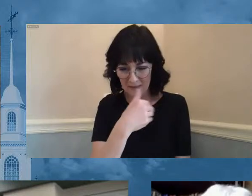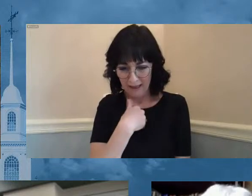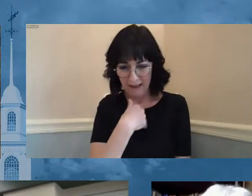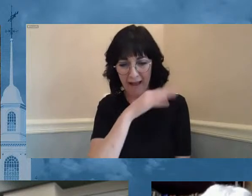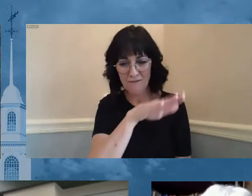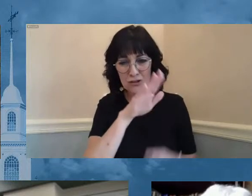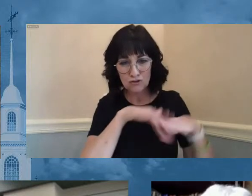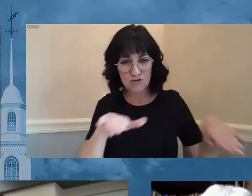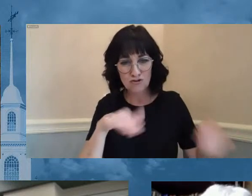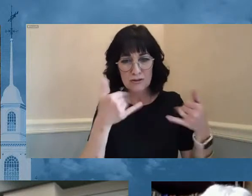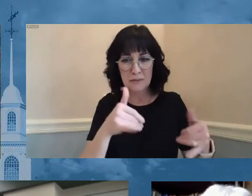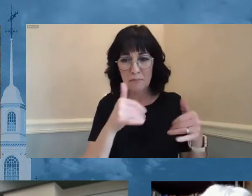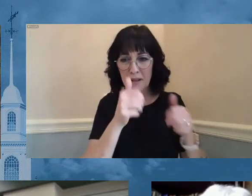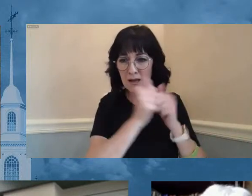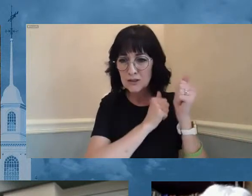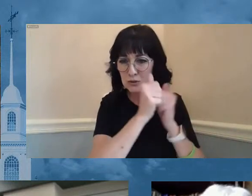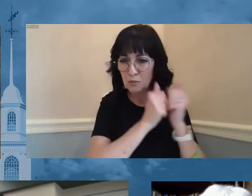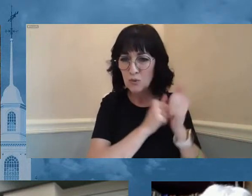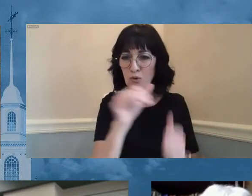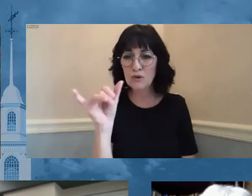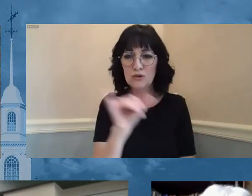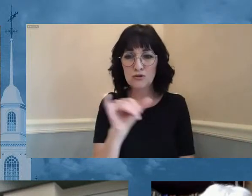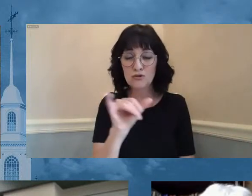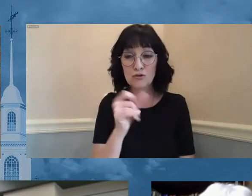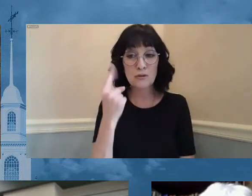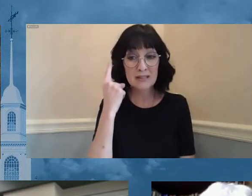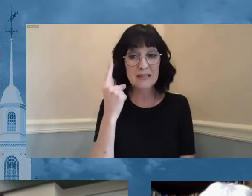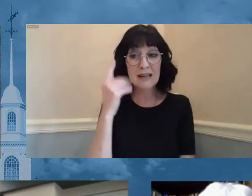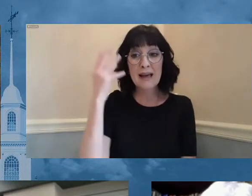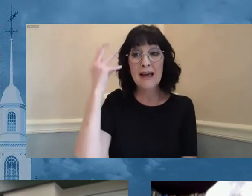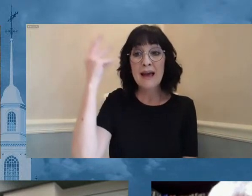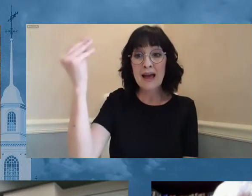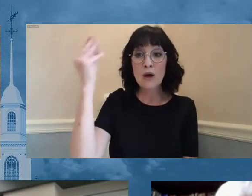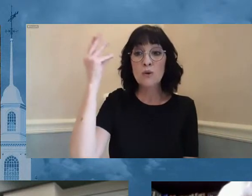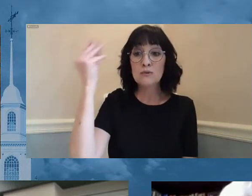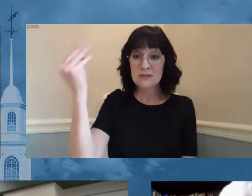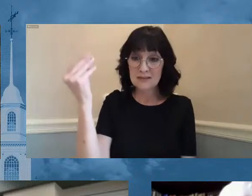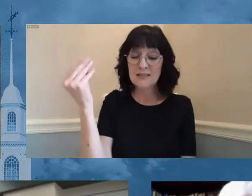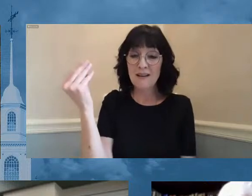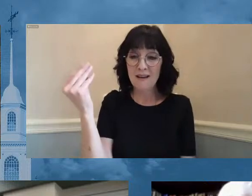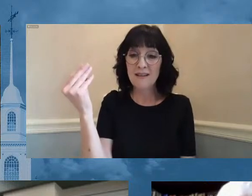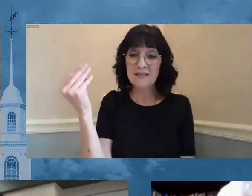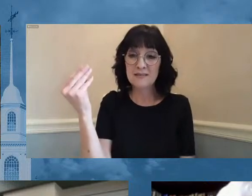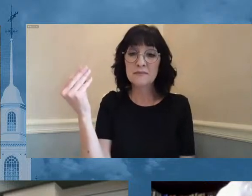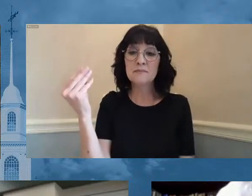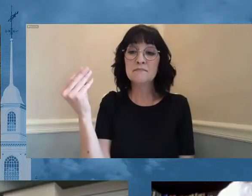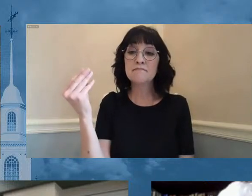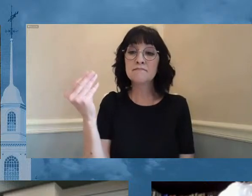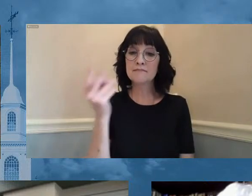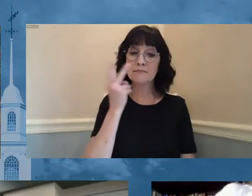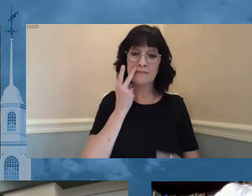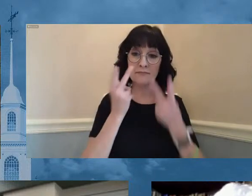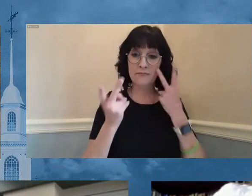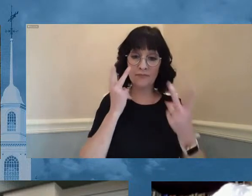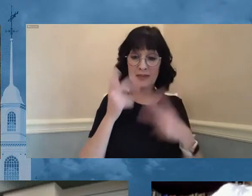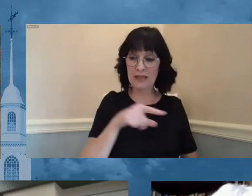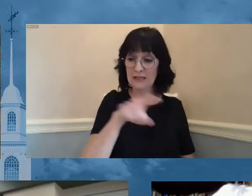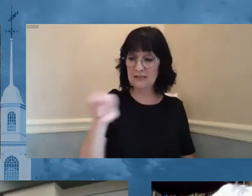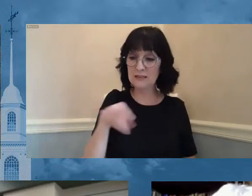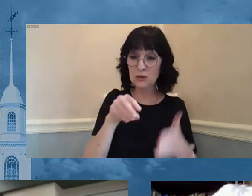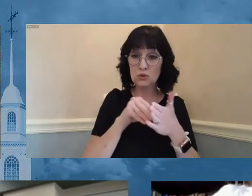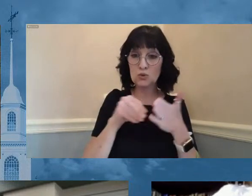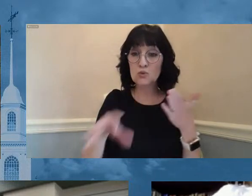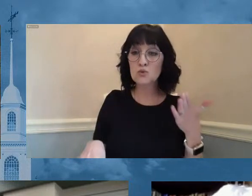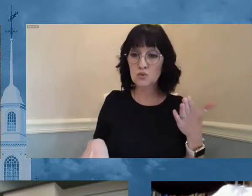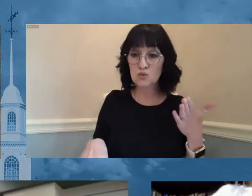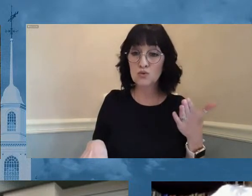this. The outdoors, the interaction between these kids with medium risk